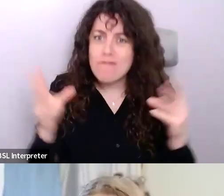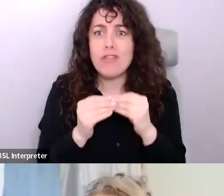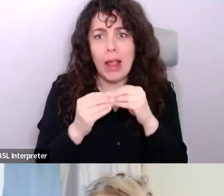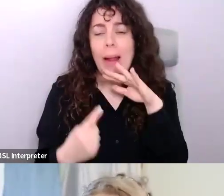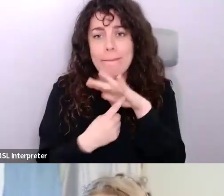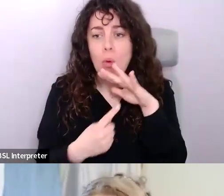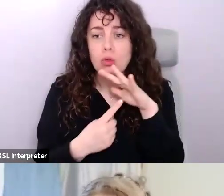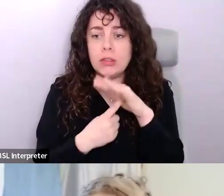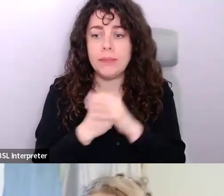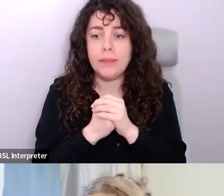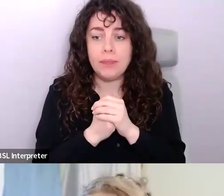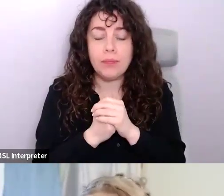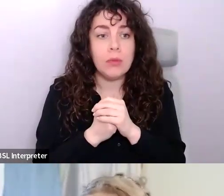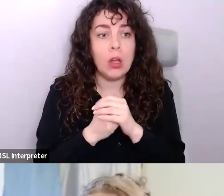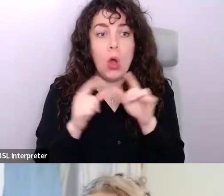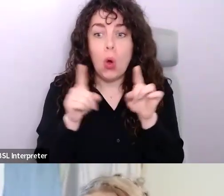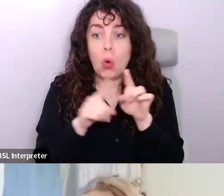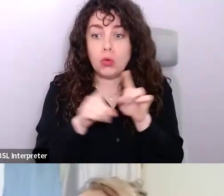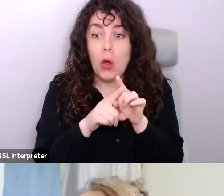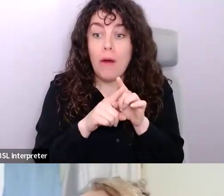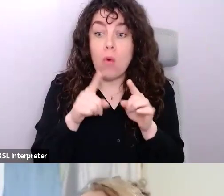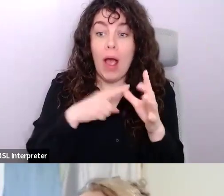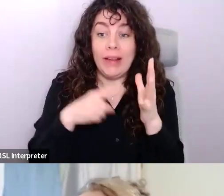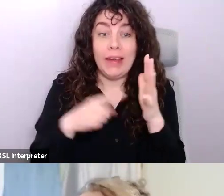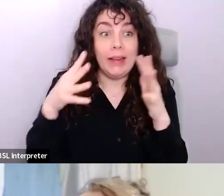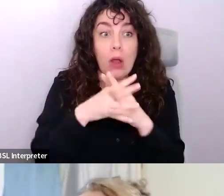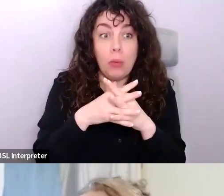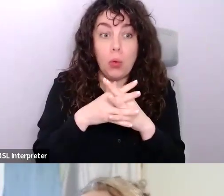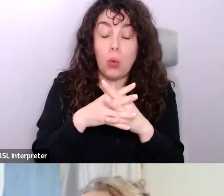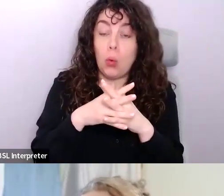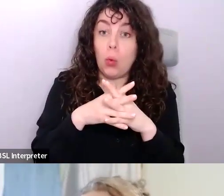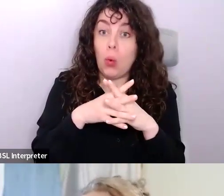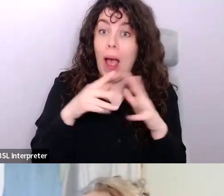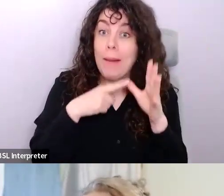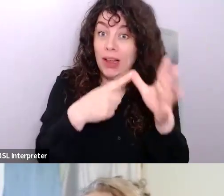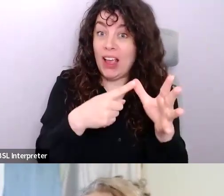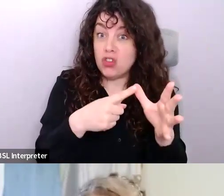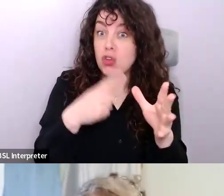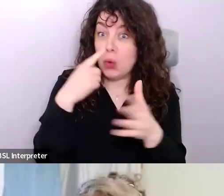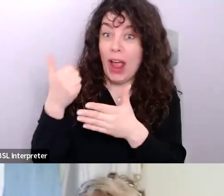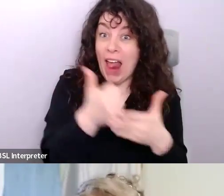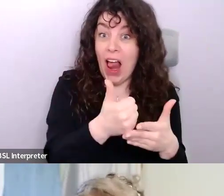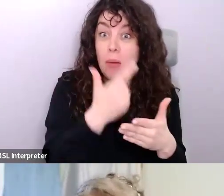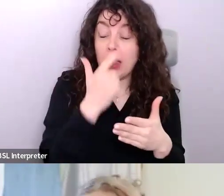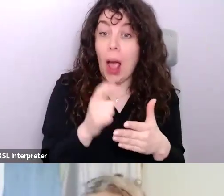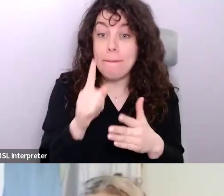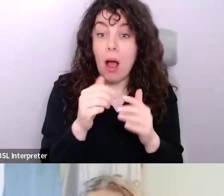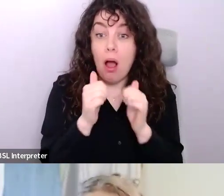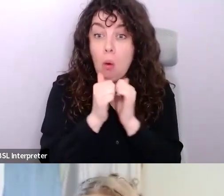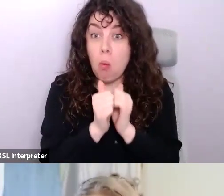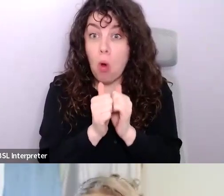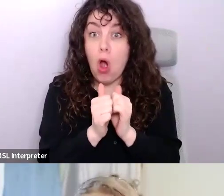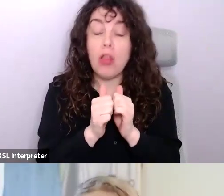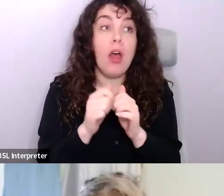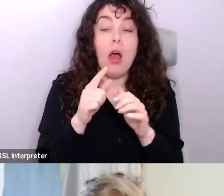And you can get help with your Access to Work application, but because every condition is unique, I recommend you Google the words Access to Work, then